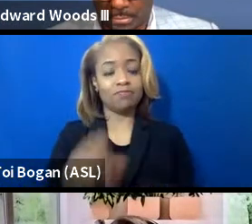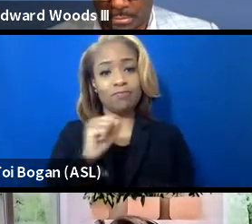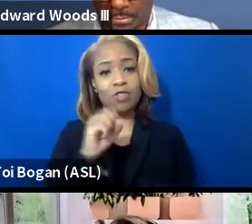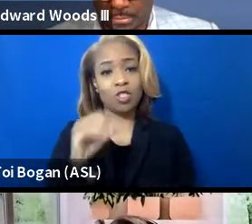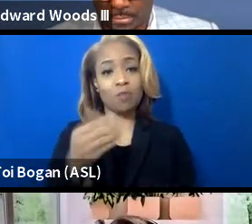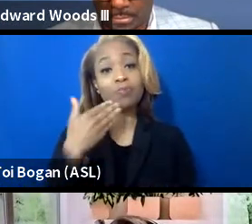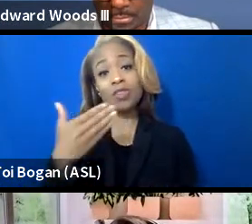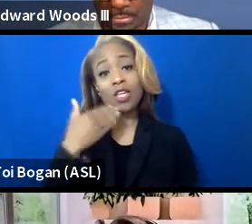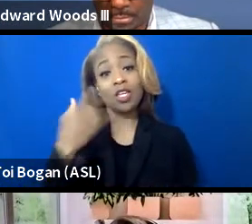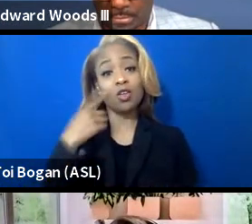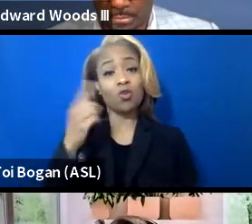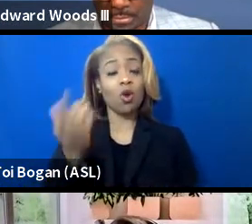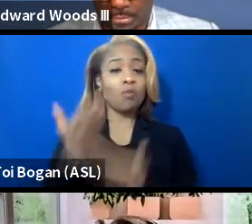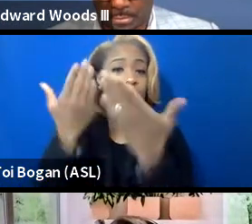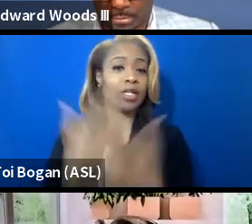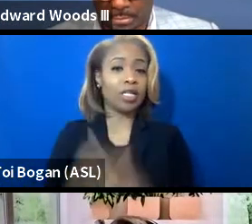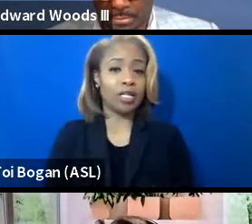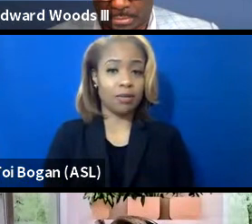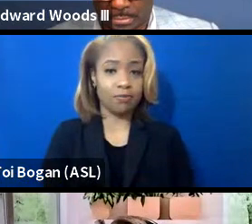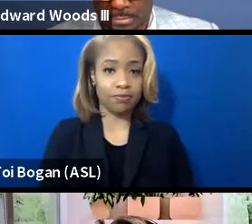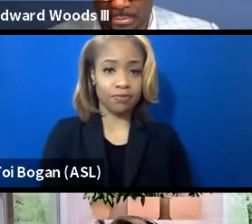So thank you for raising those.